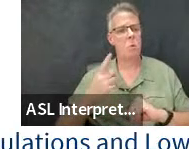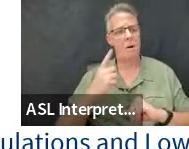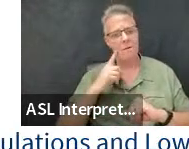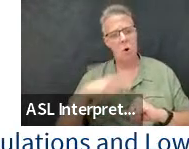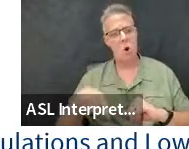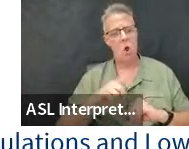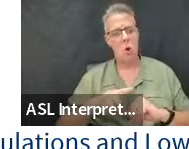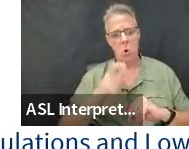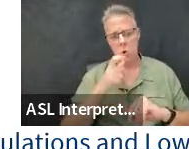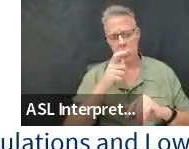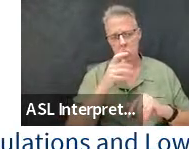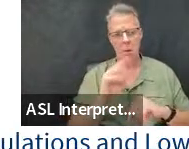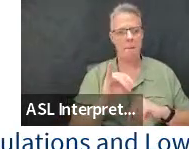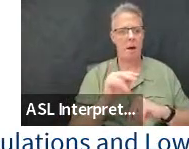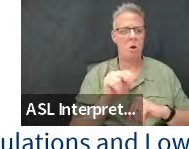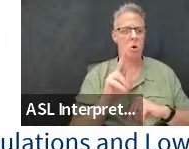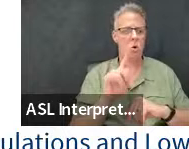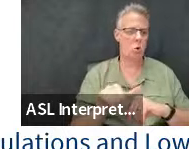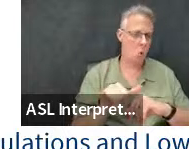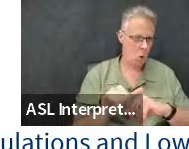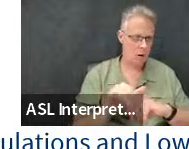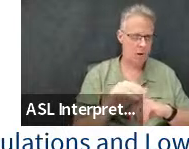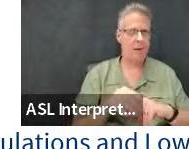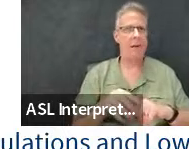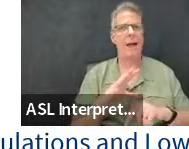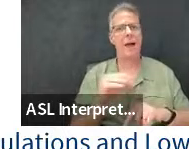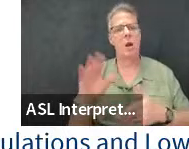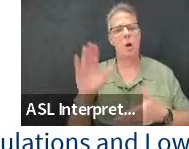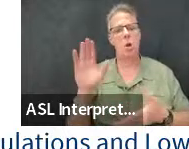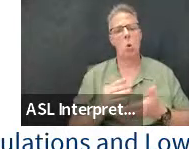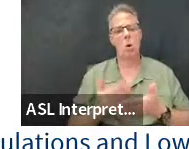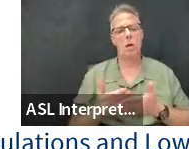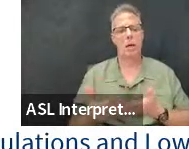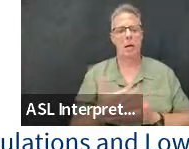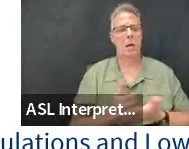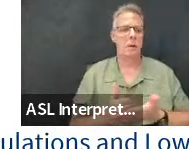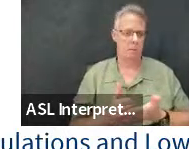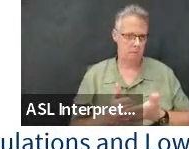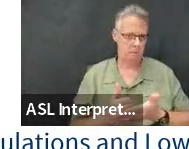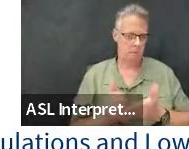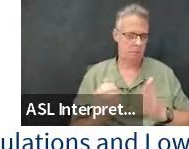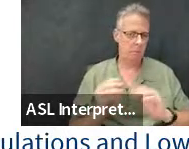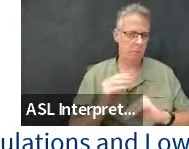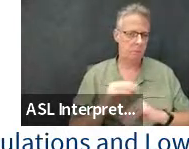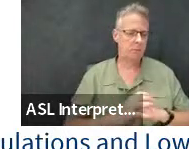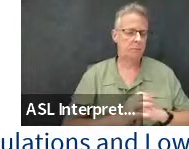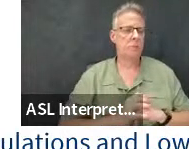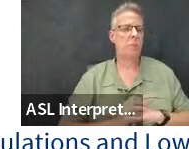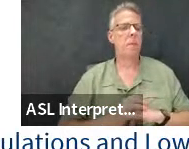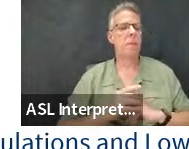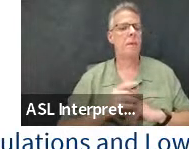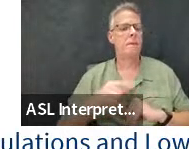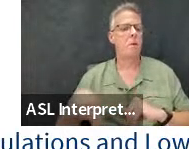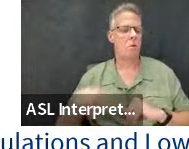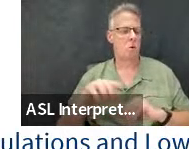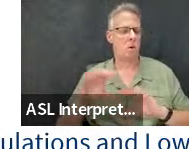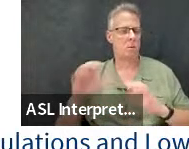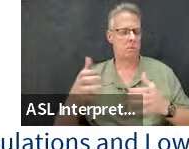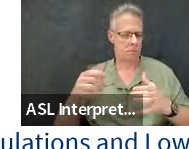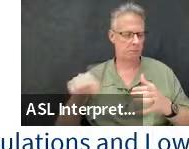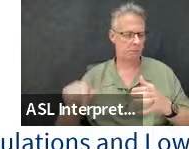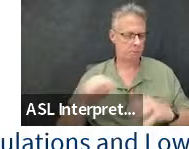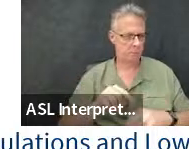minority populations as well as low-income households. And so as part of this program, we have specifically looked